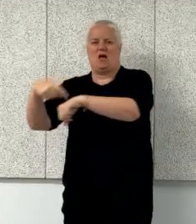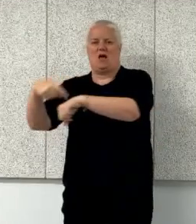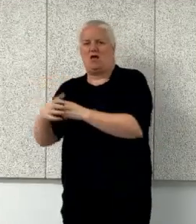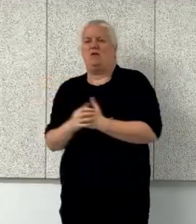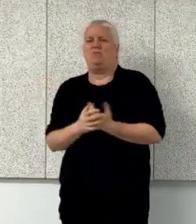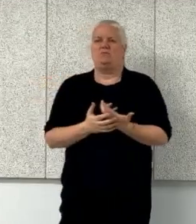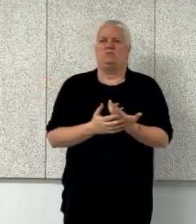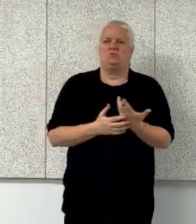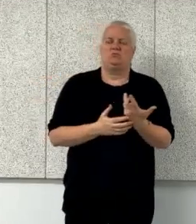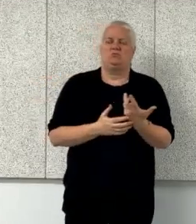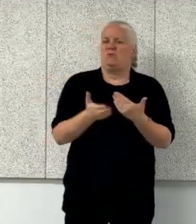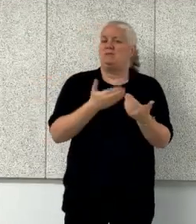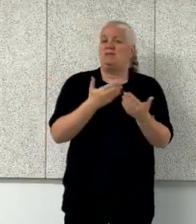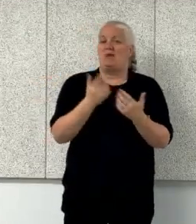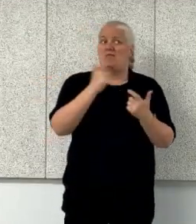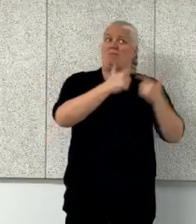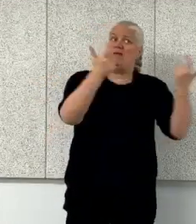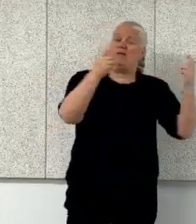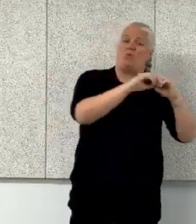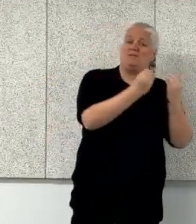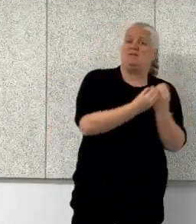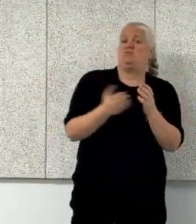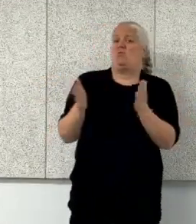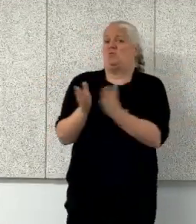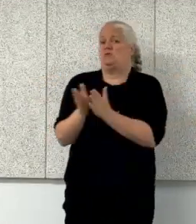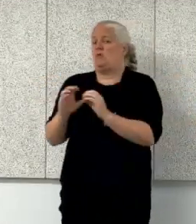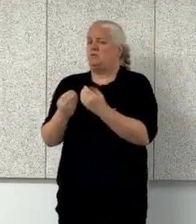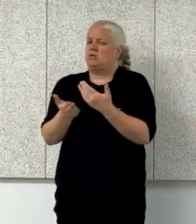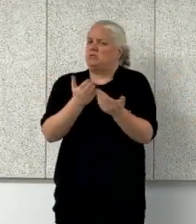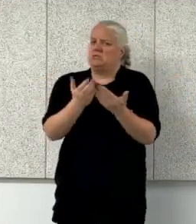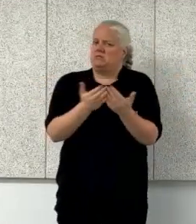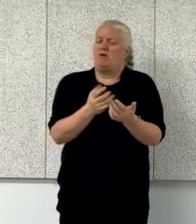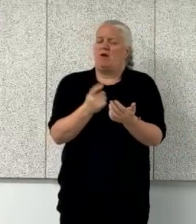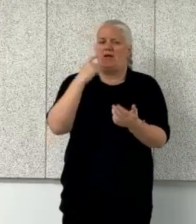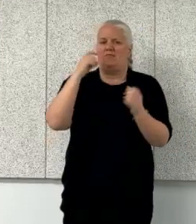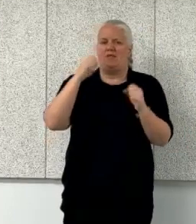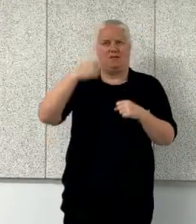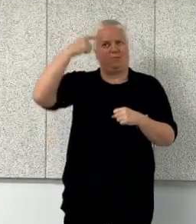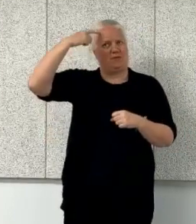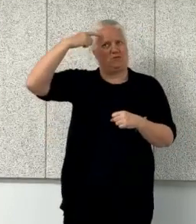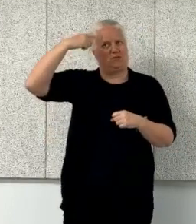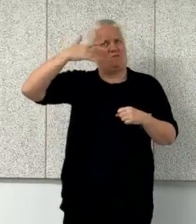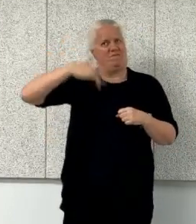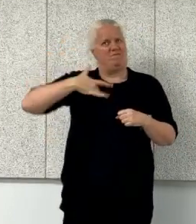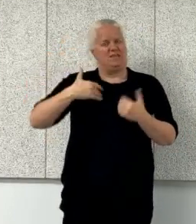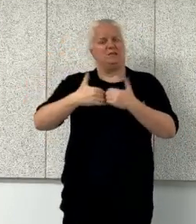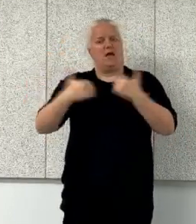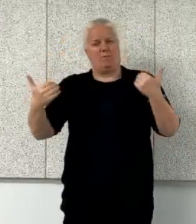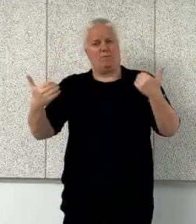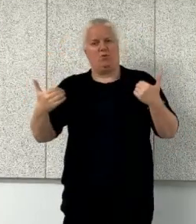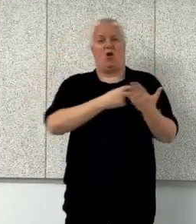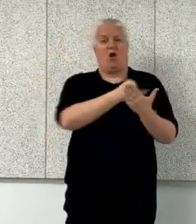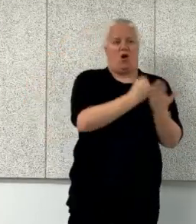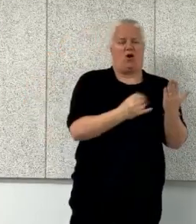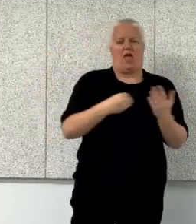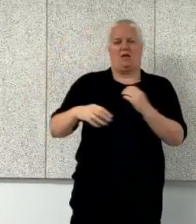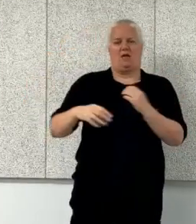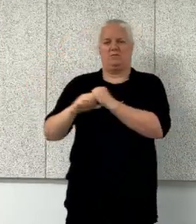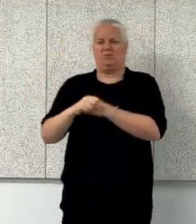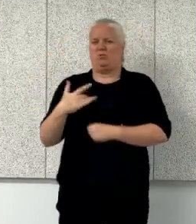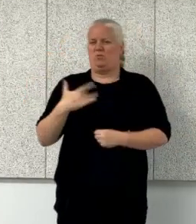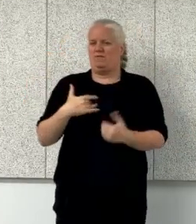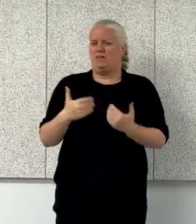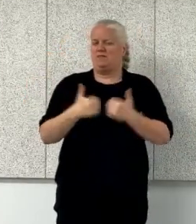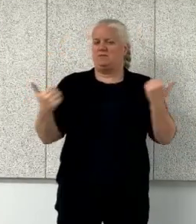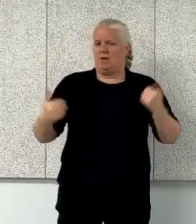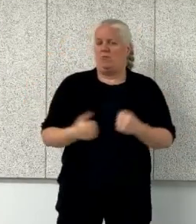possible that we are siloing the type of work, whether or not they're siloed people. You have a background as a creative producer in